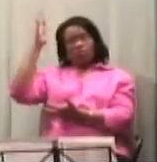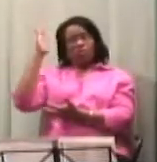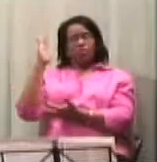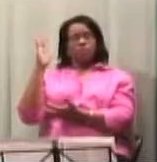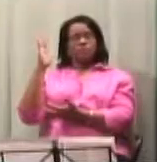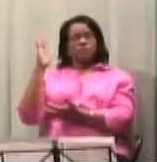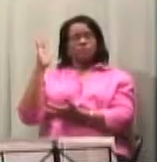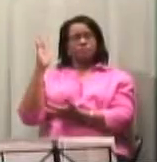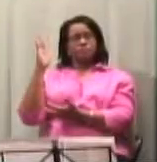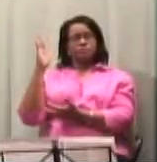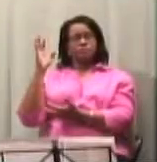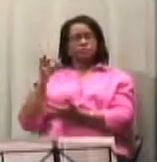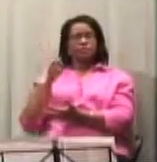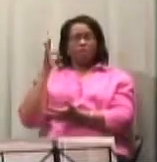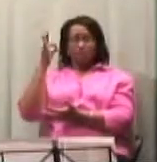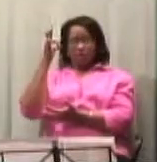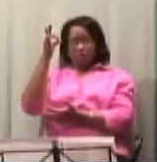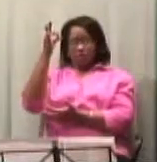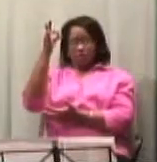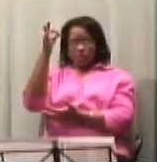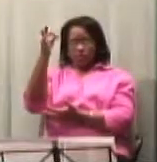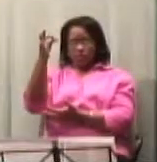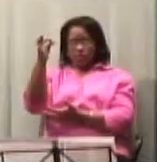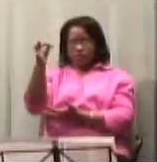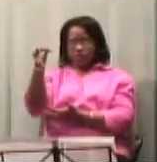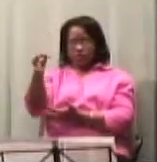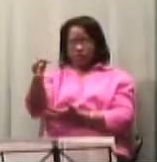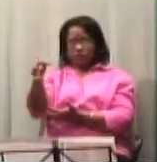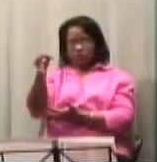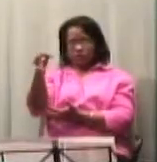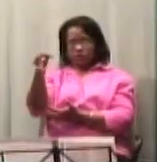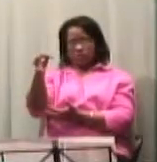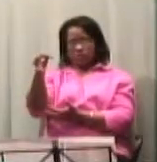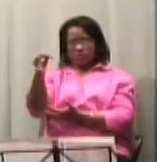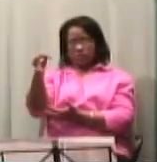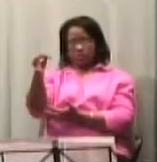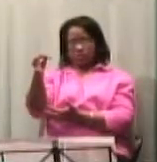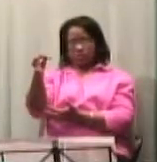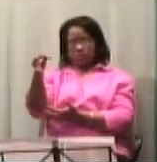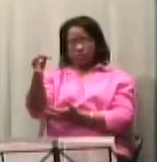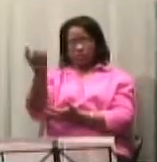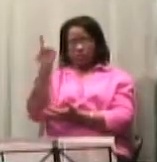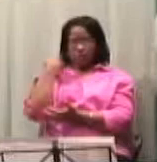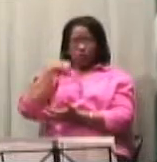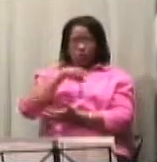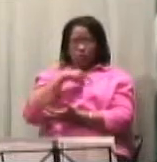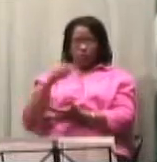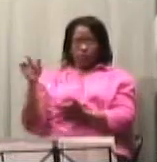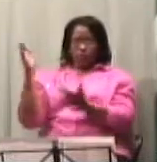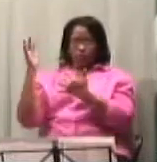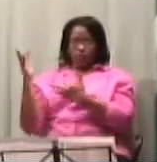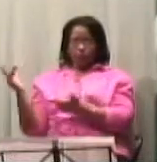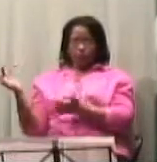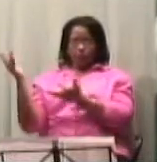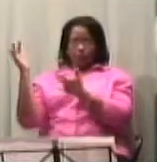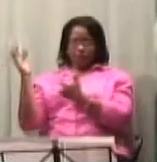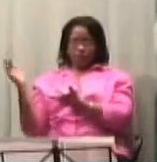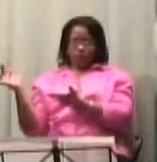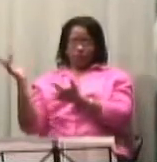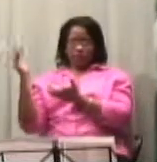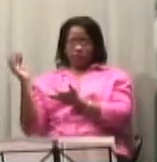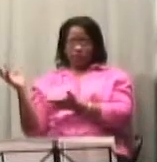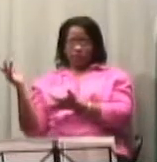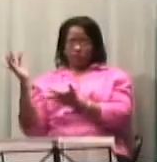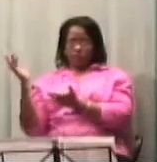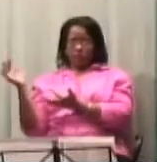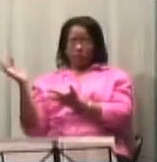is nothing comparing to the little human satisfaction that we are living